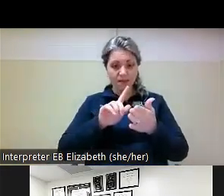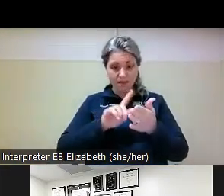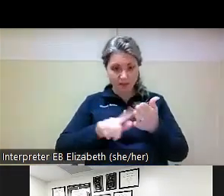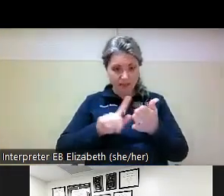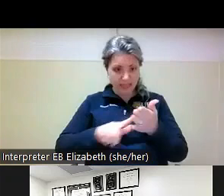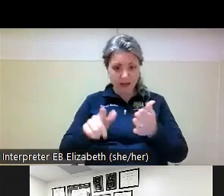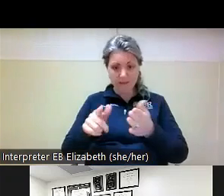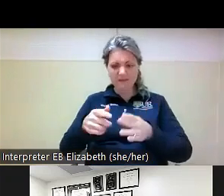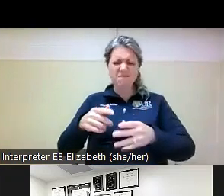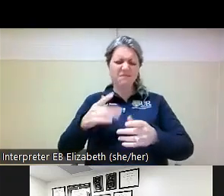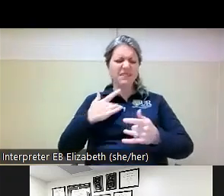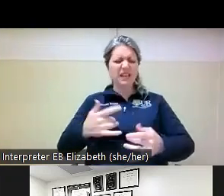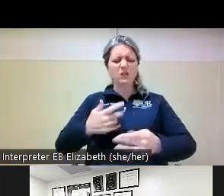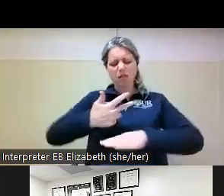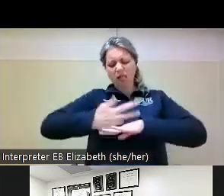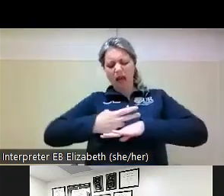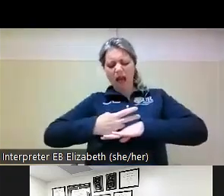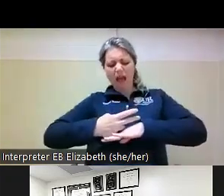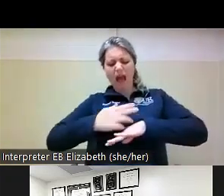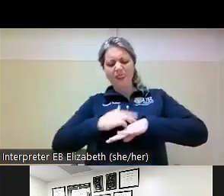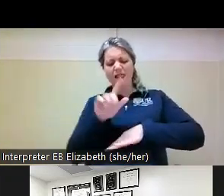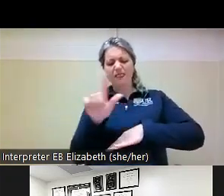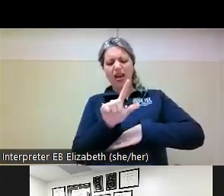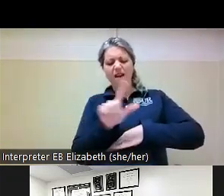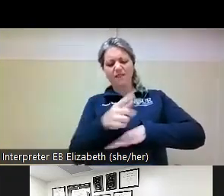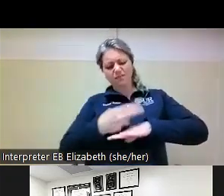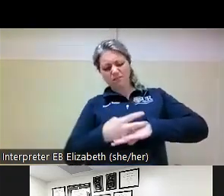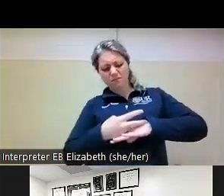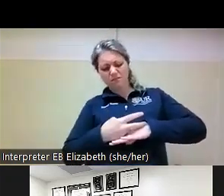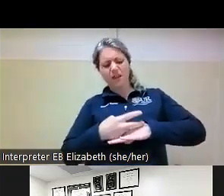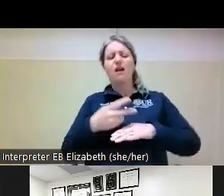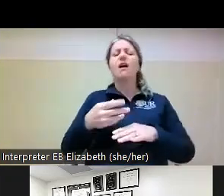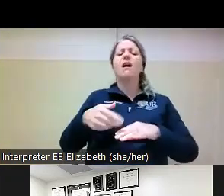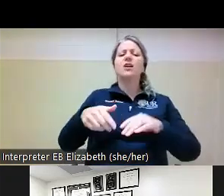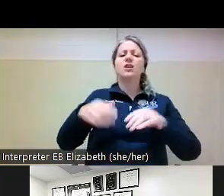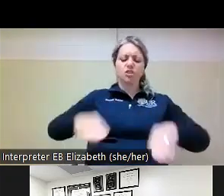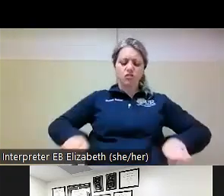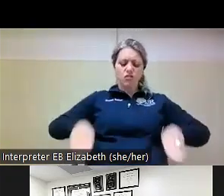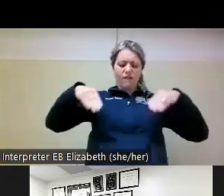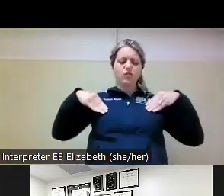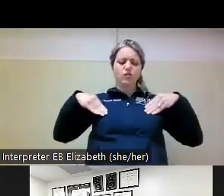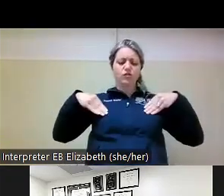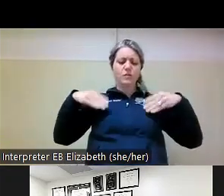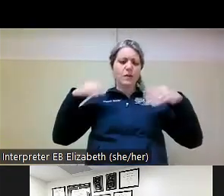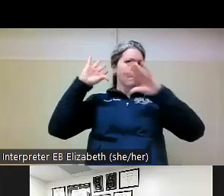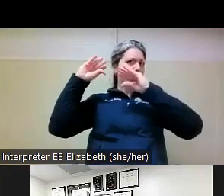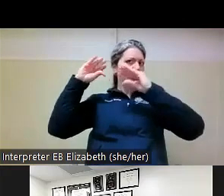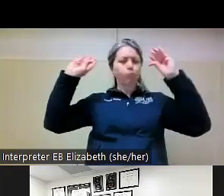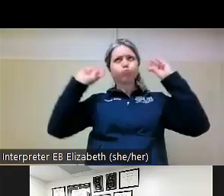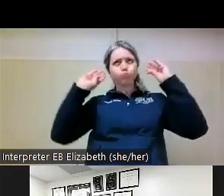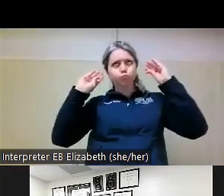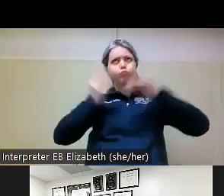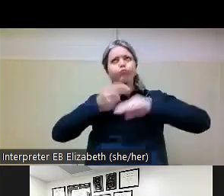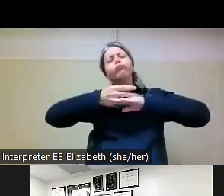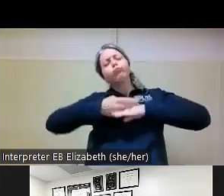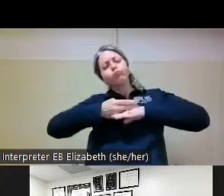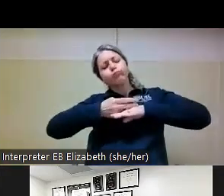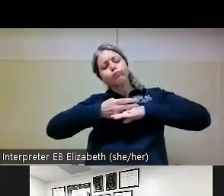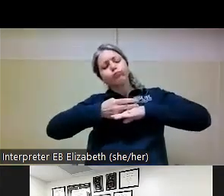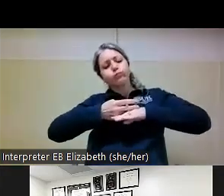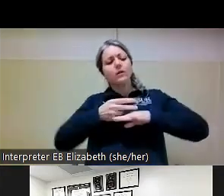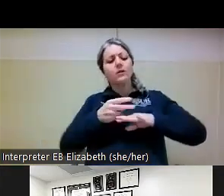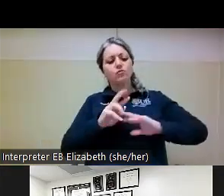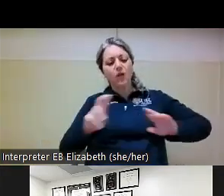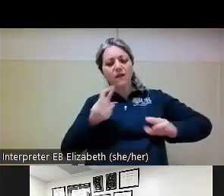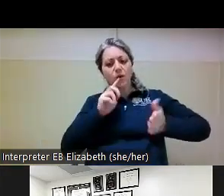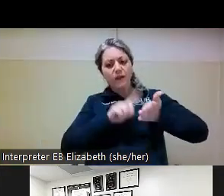their left side. We cover you with a sheet or a blanket, and you have pillows for your head. Excuse me. And